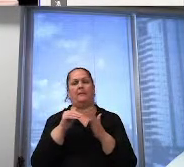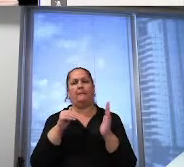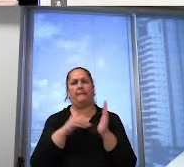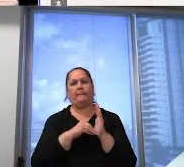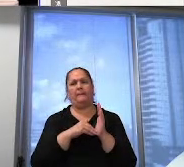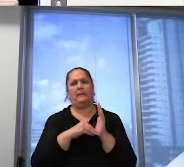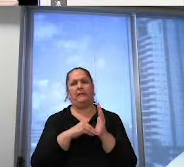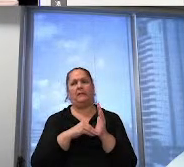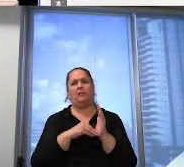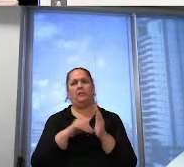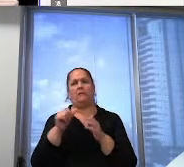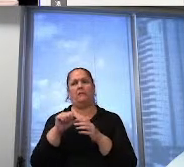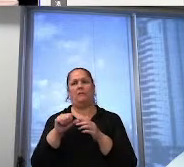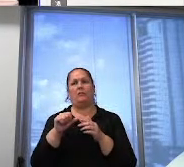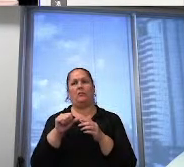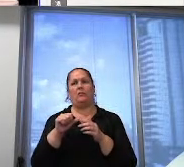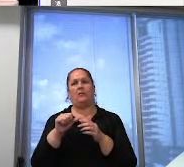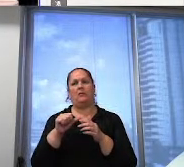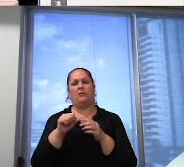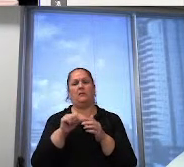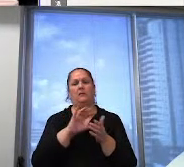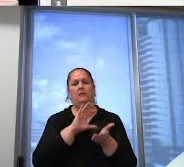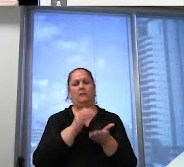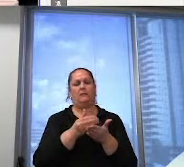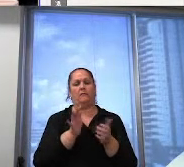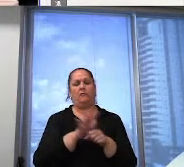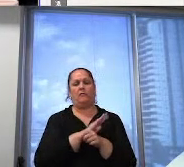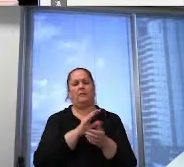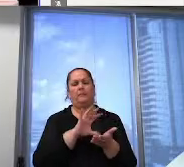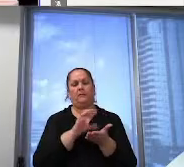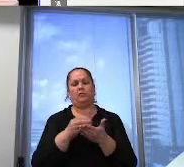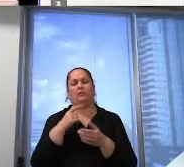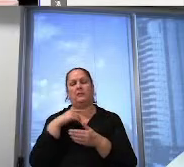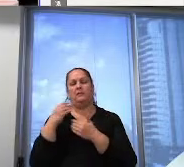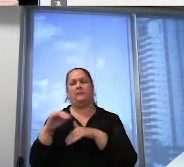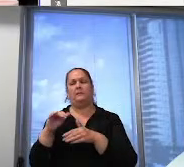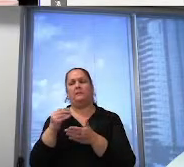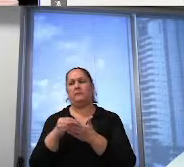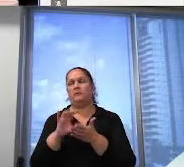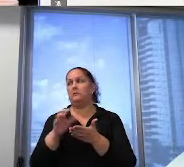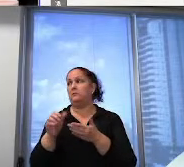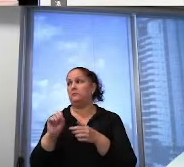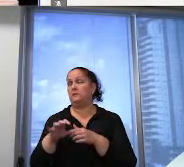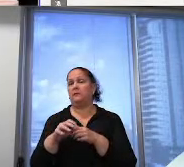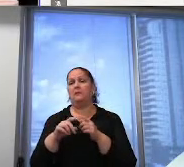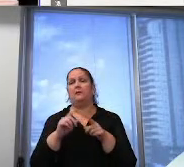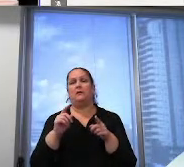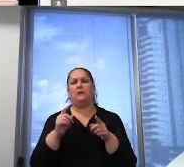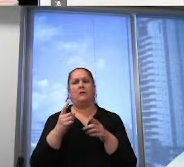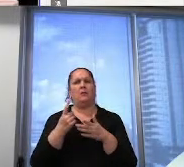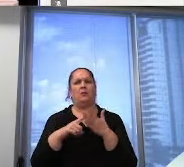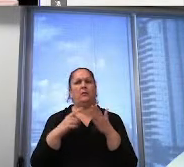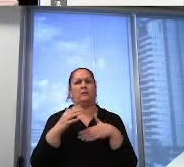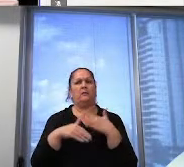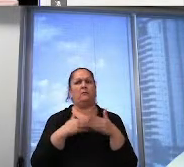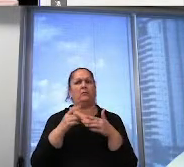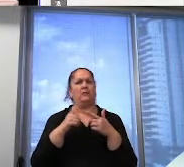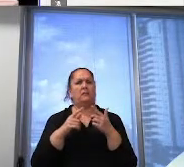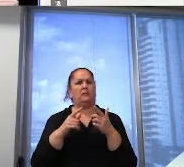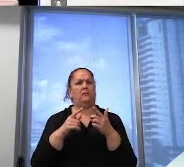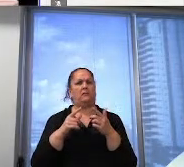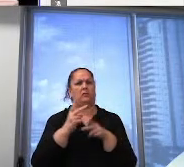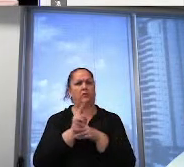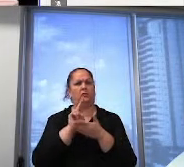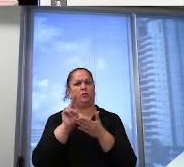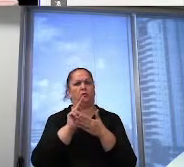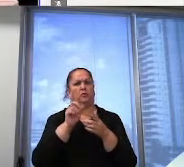2.3 million in the unconstrained budget and 2 million in the constrained budget under the pole replacements. So what's the process